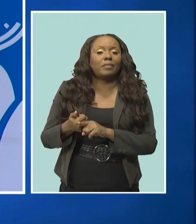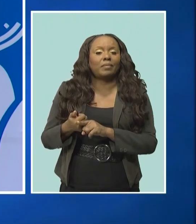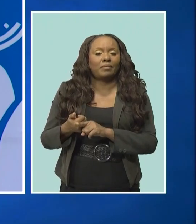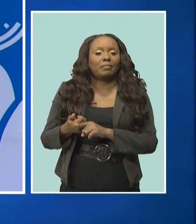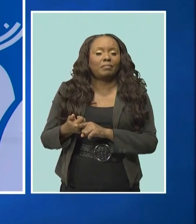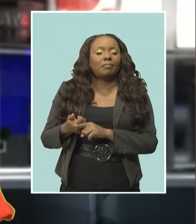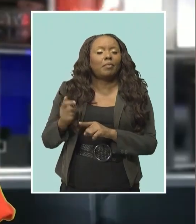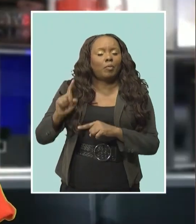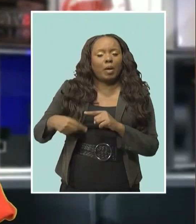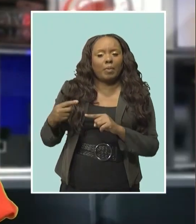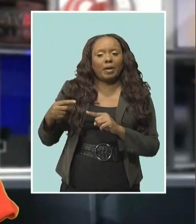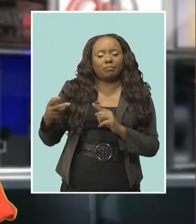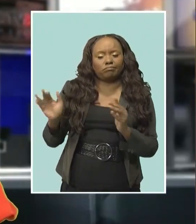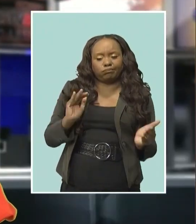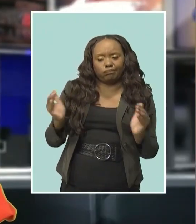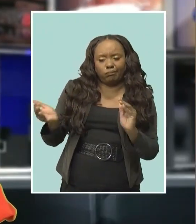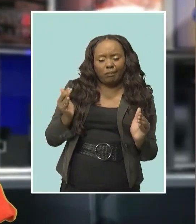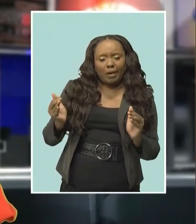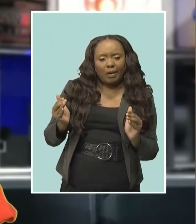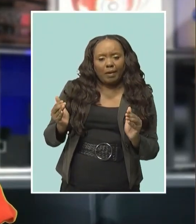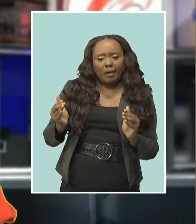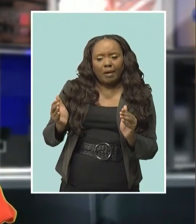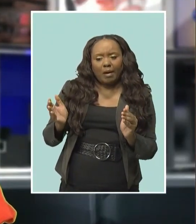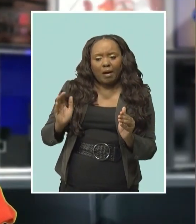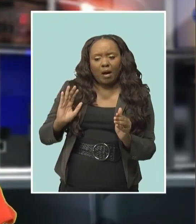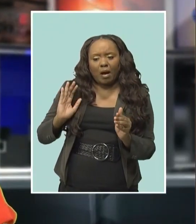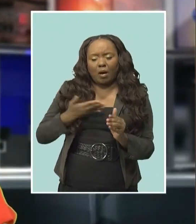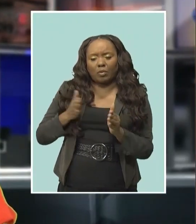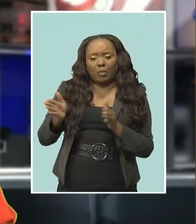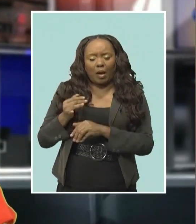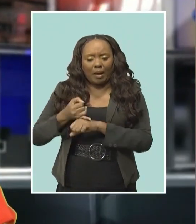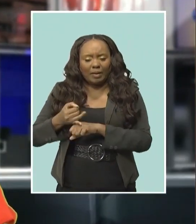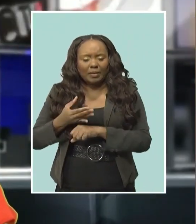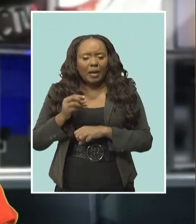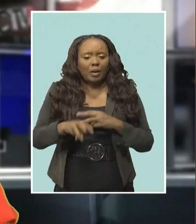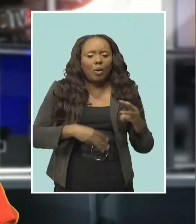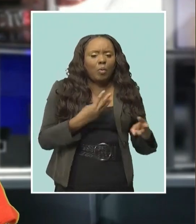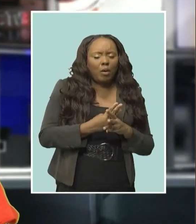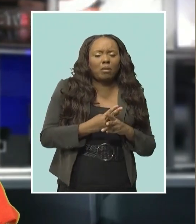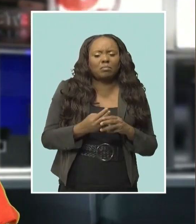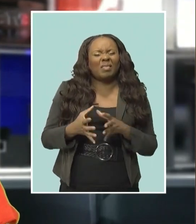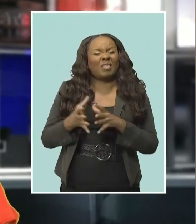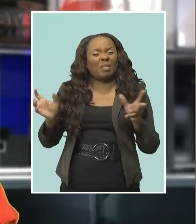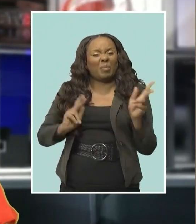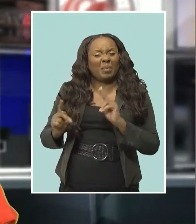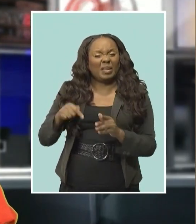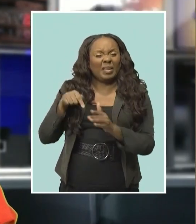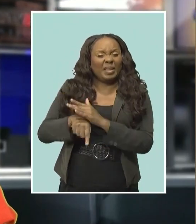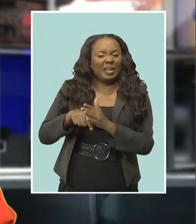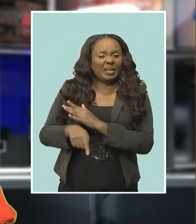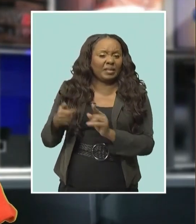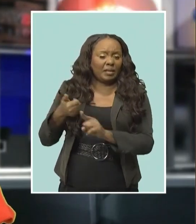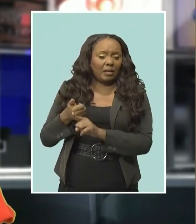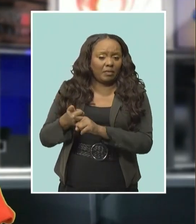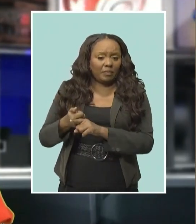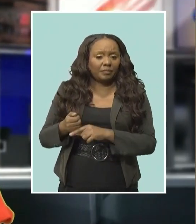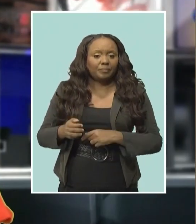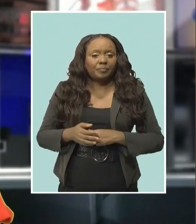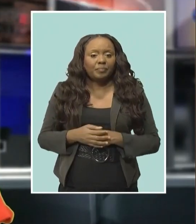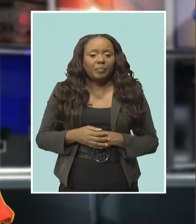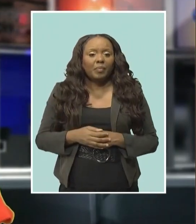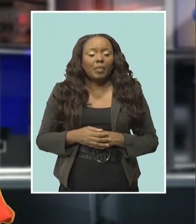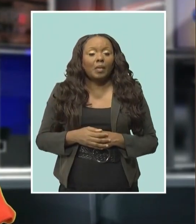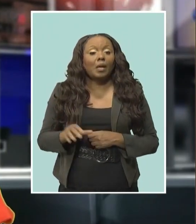averages. Director General of the World Health Organization, Dr. the Most Honourable Tedros Ghebreyesus, who is here